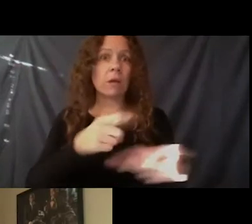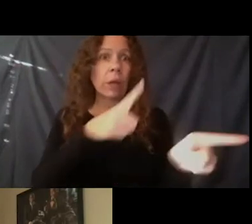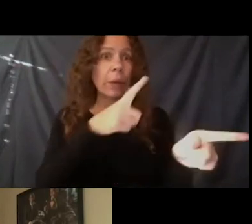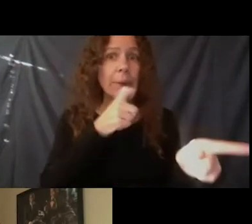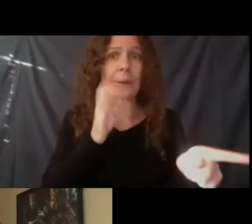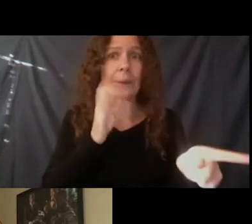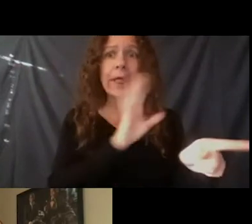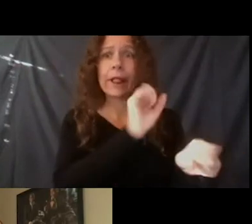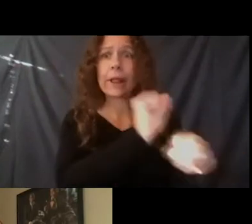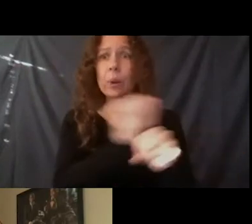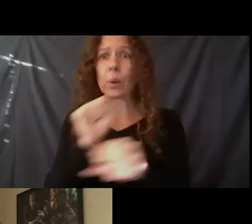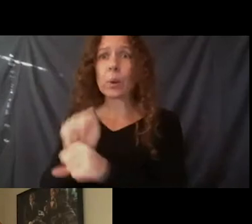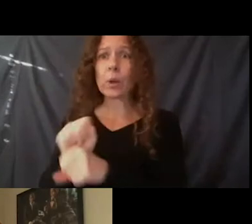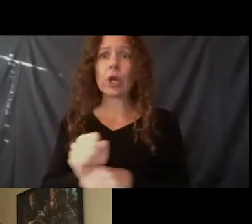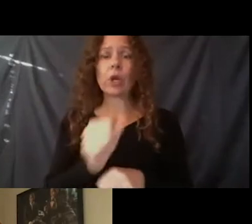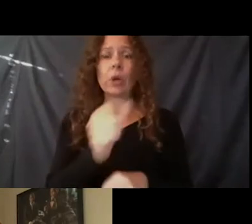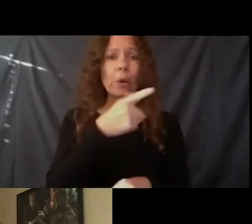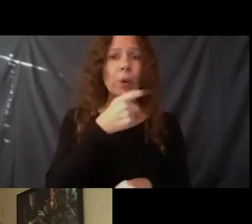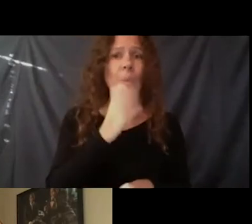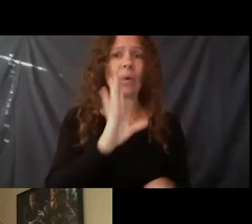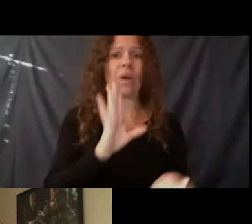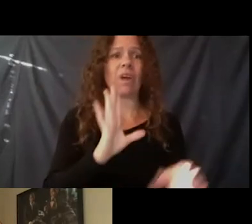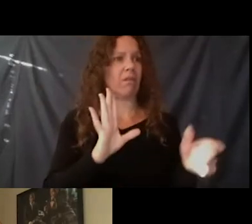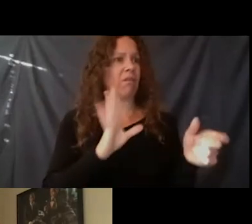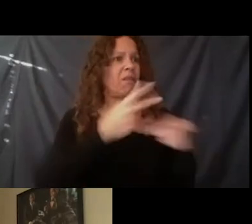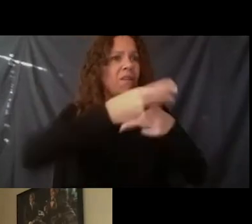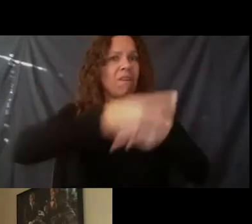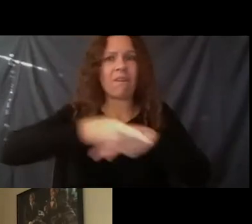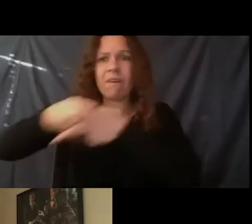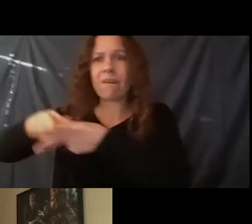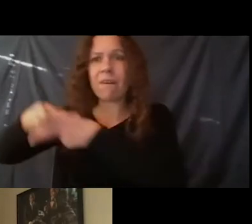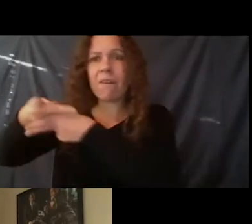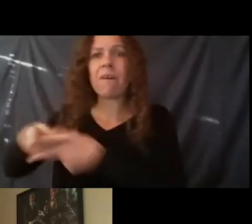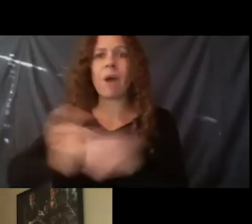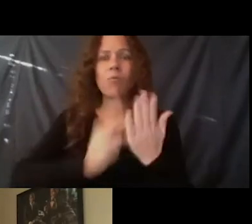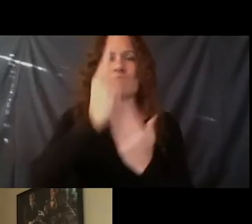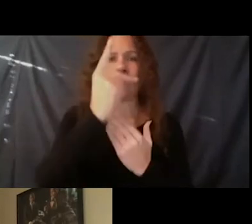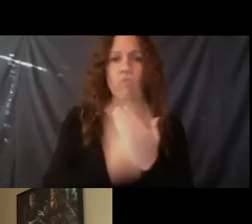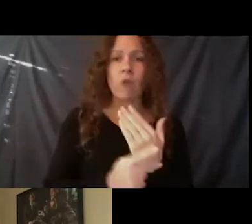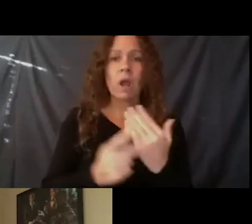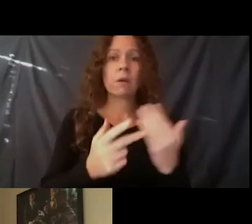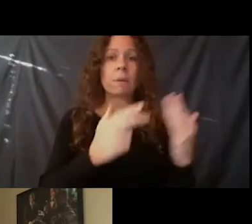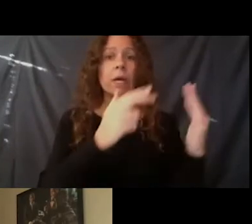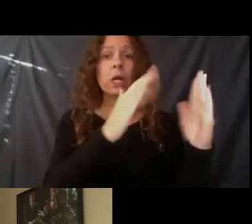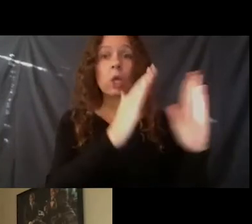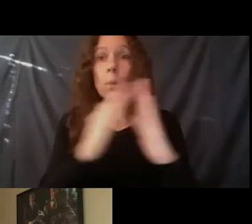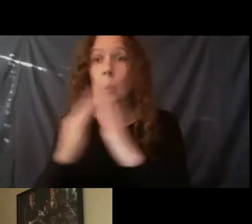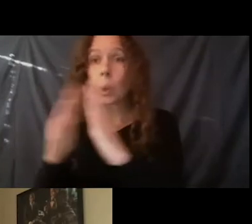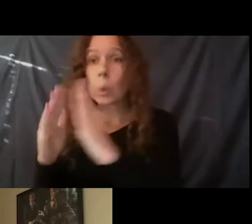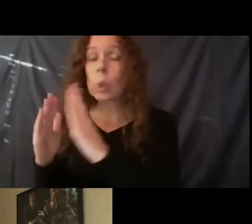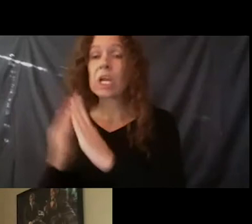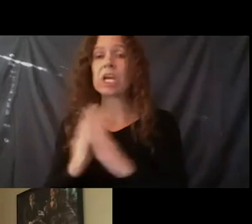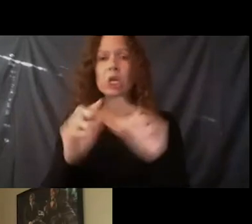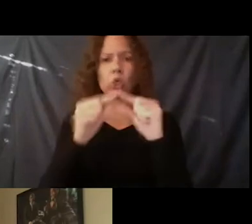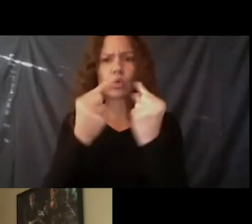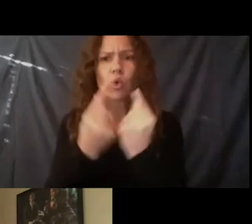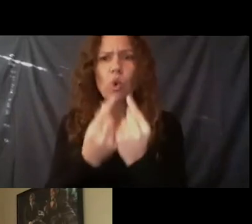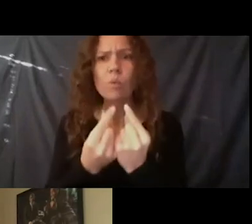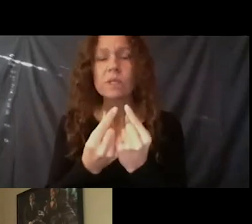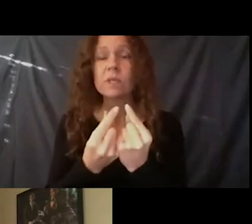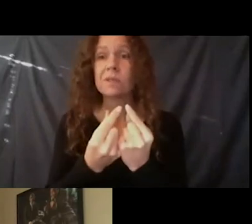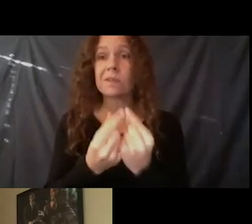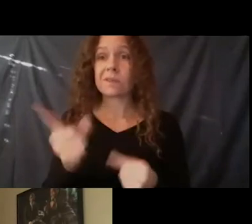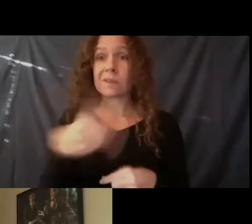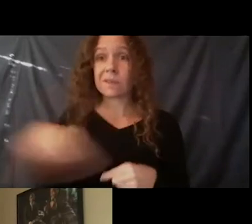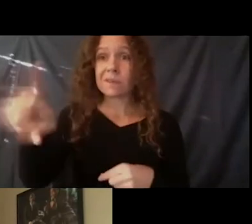that would oversee this program. There was the question of the community groups that we would ally with that would actually